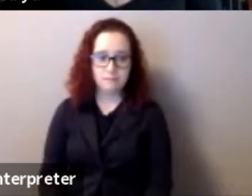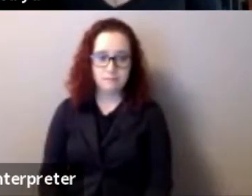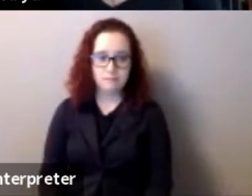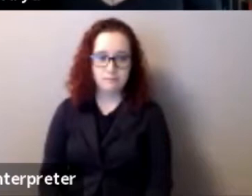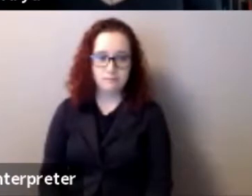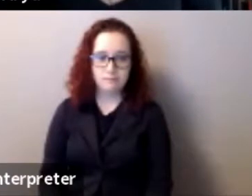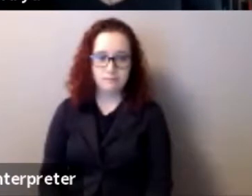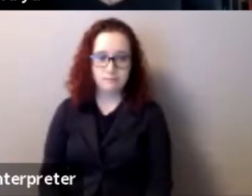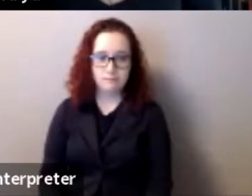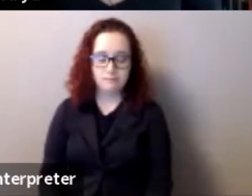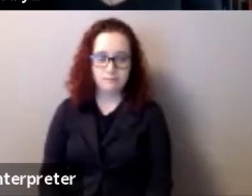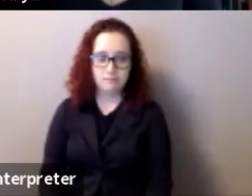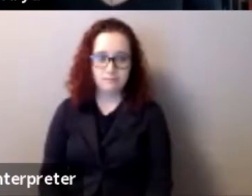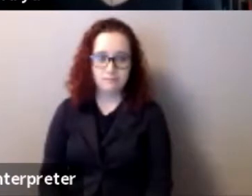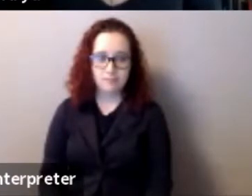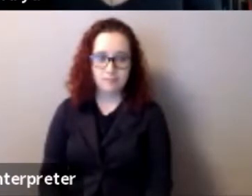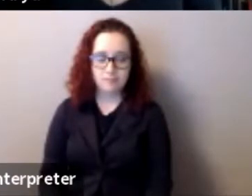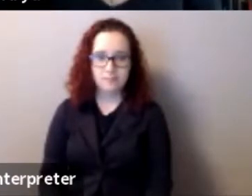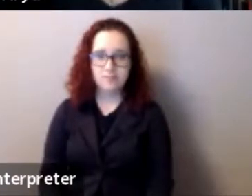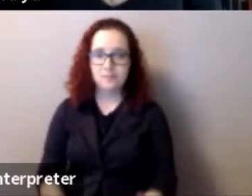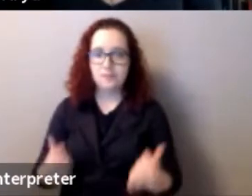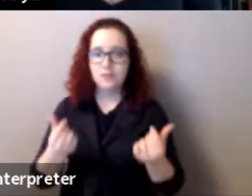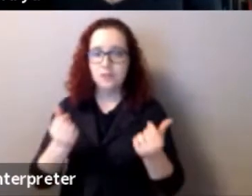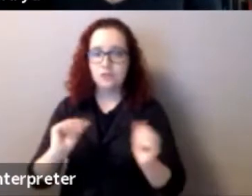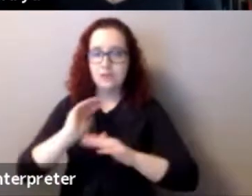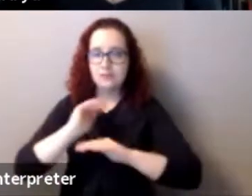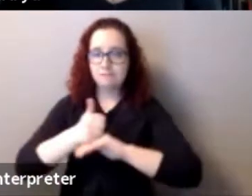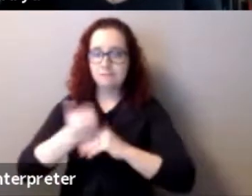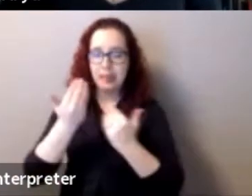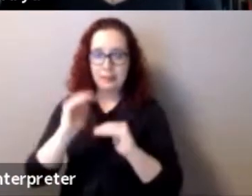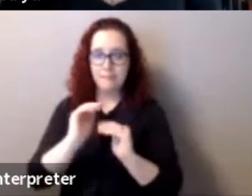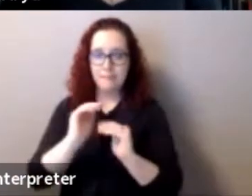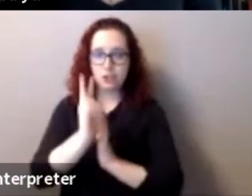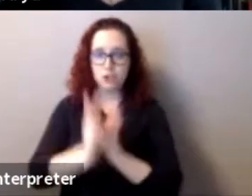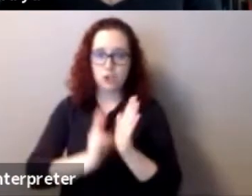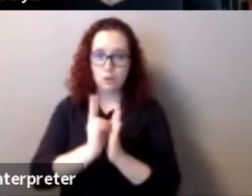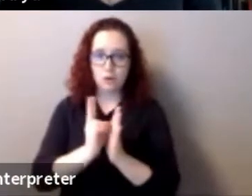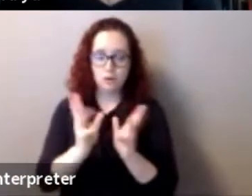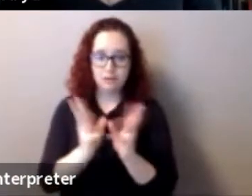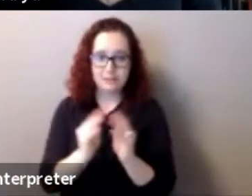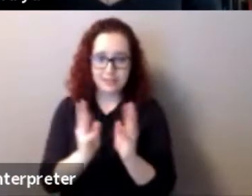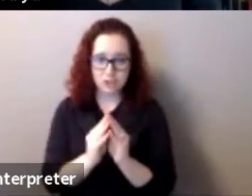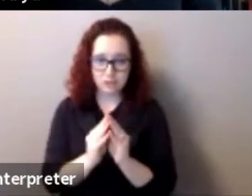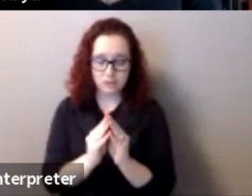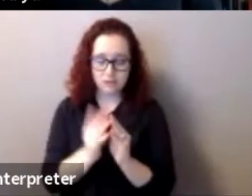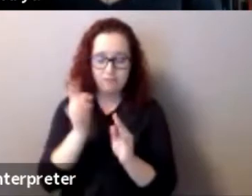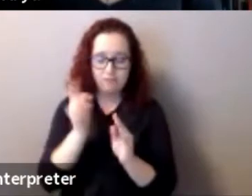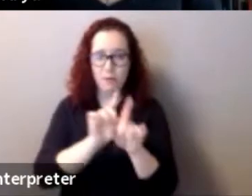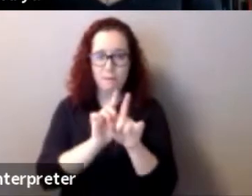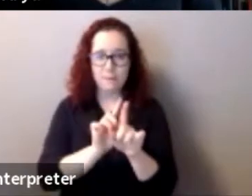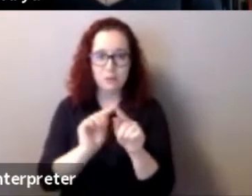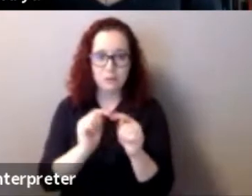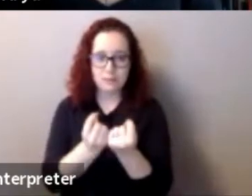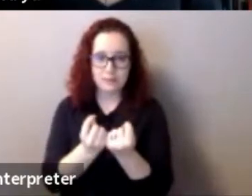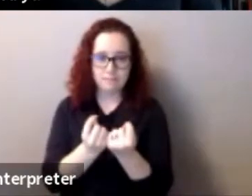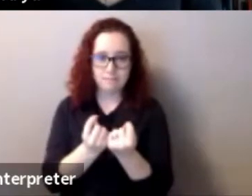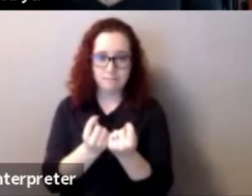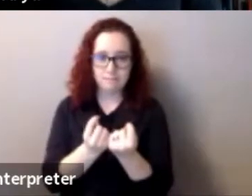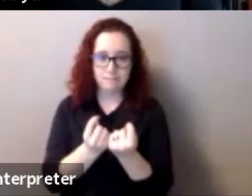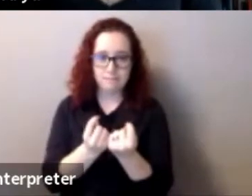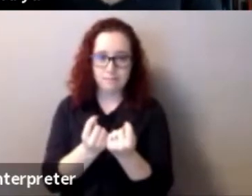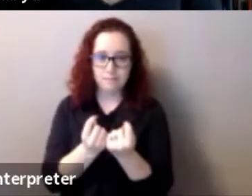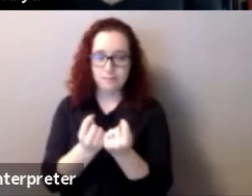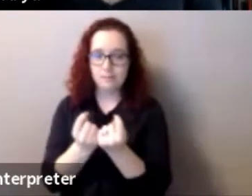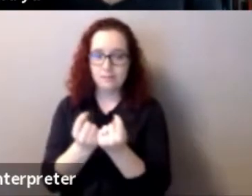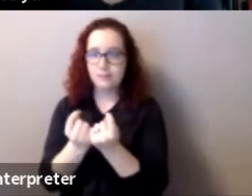logistics, again, try to set up no more than 2-hour sessions. If you want to create that mentoring team, get a room that is larger than